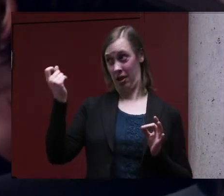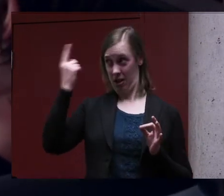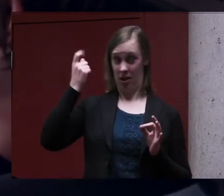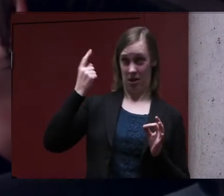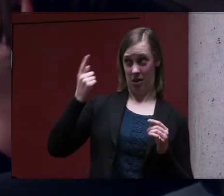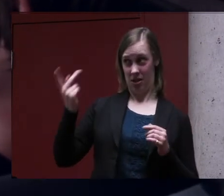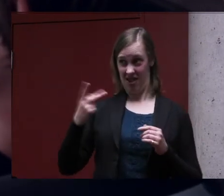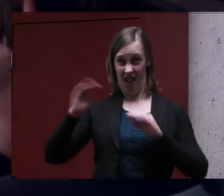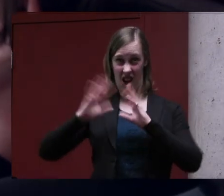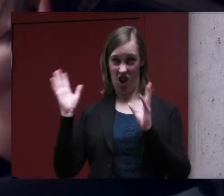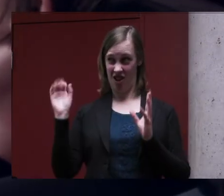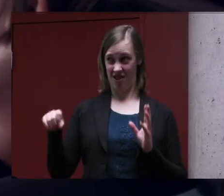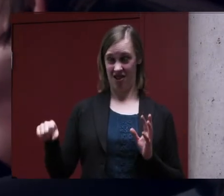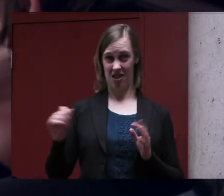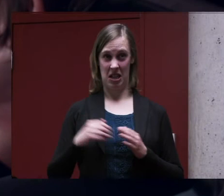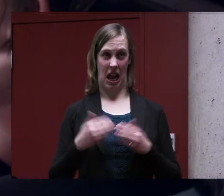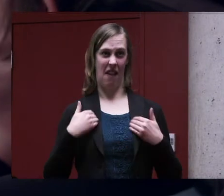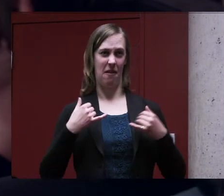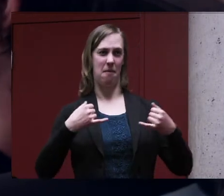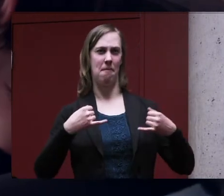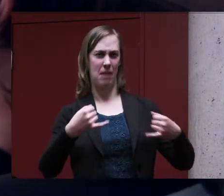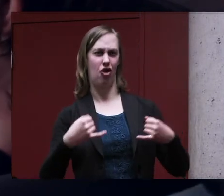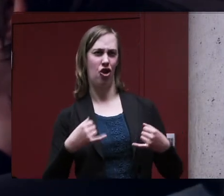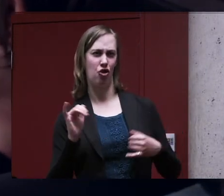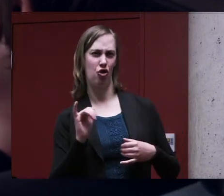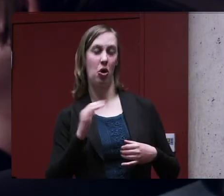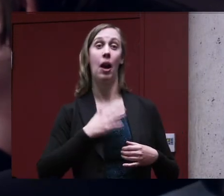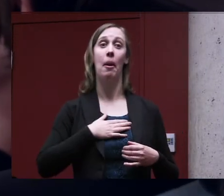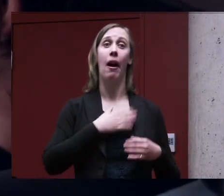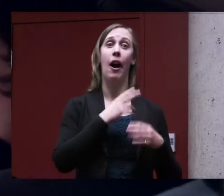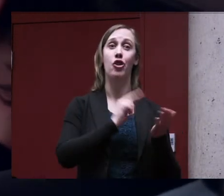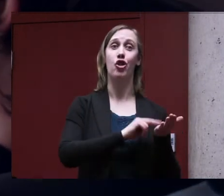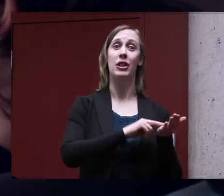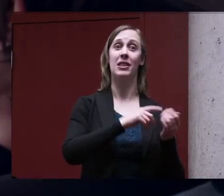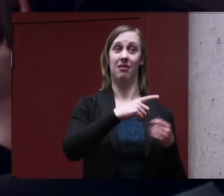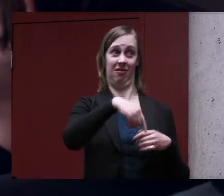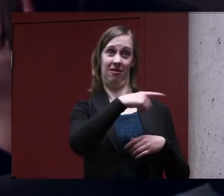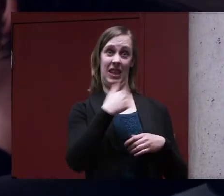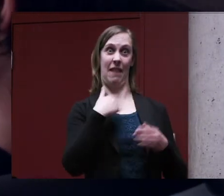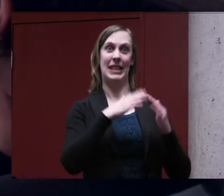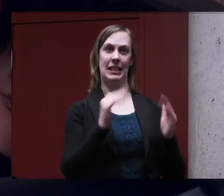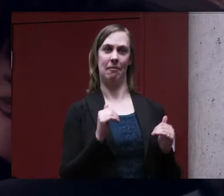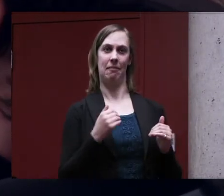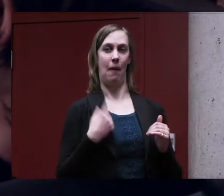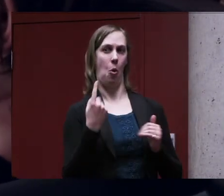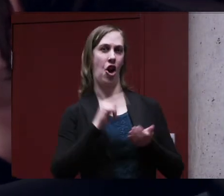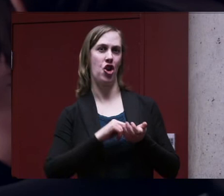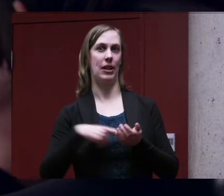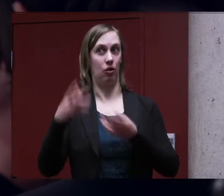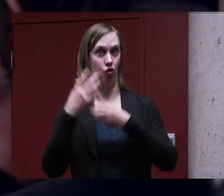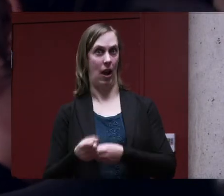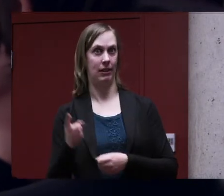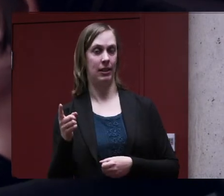and my nurses and I have a system where I go to one that I really trust,